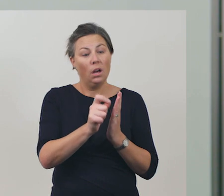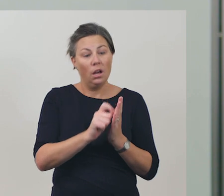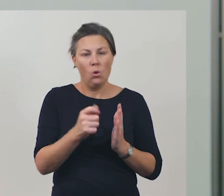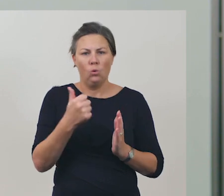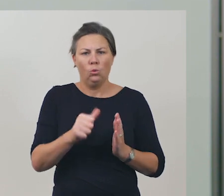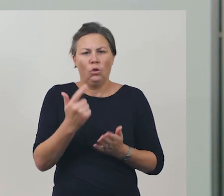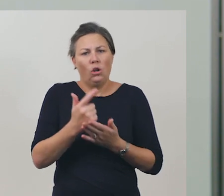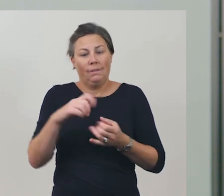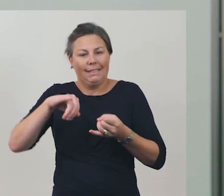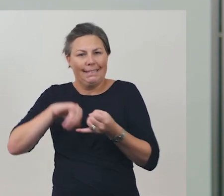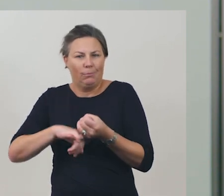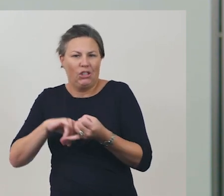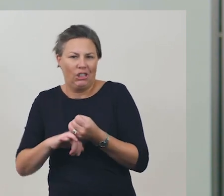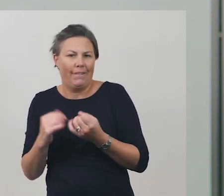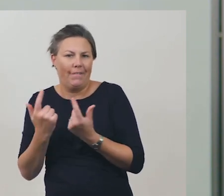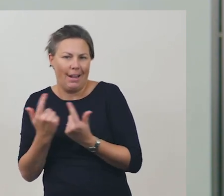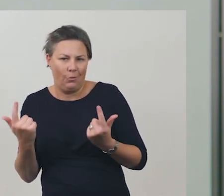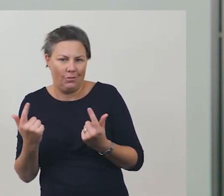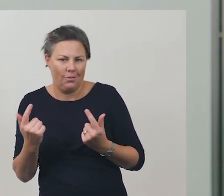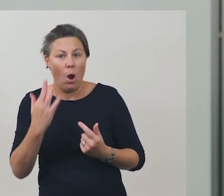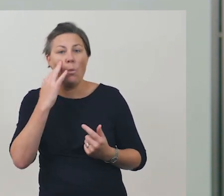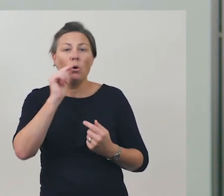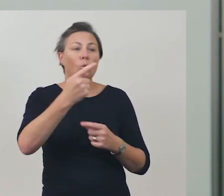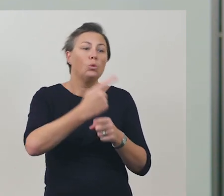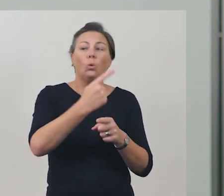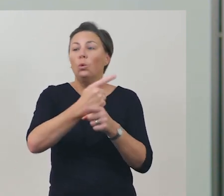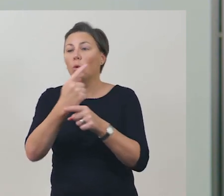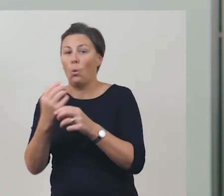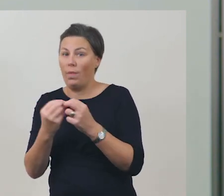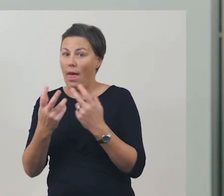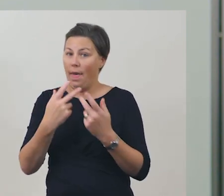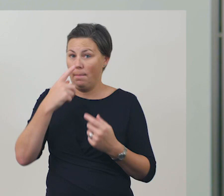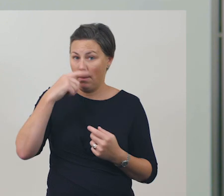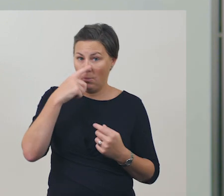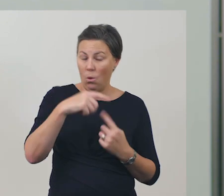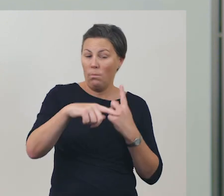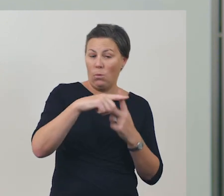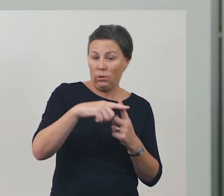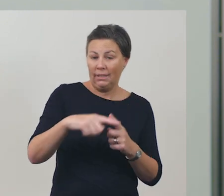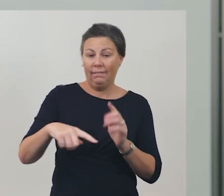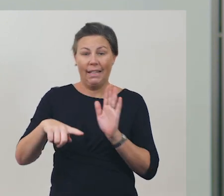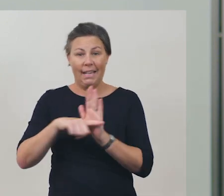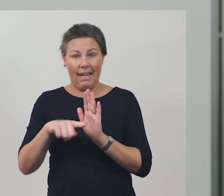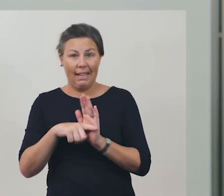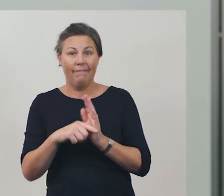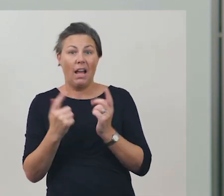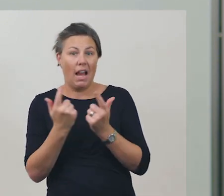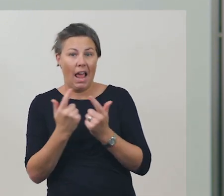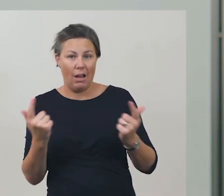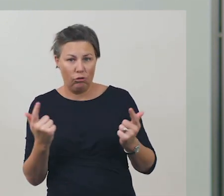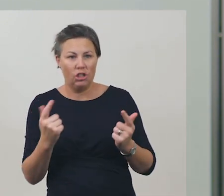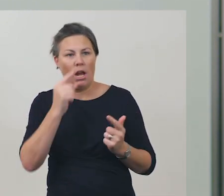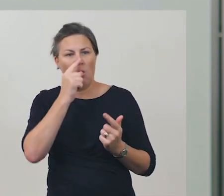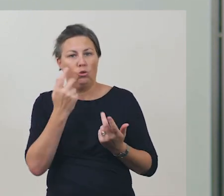is important to remember that when you are communicating with others, that positive and negative language choices will express